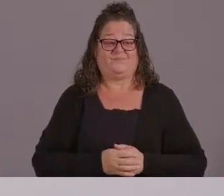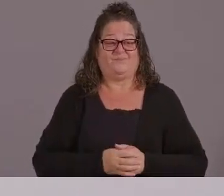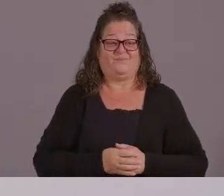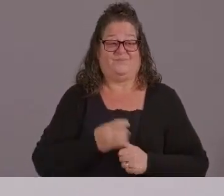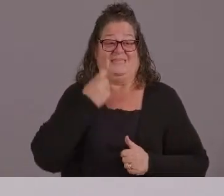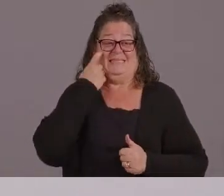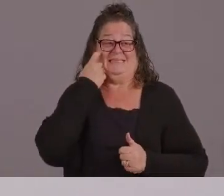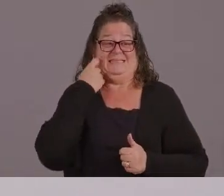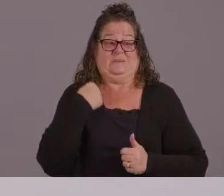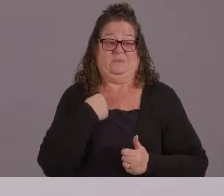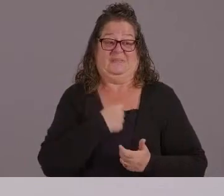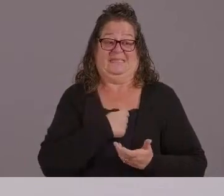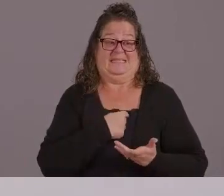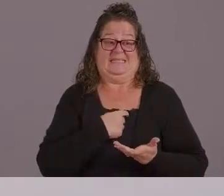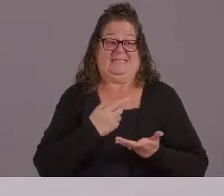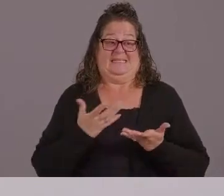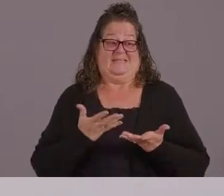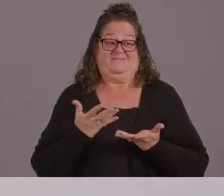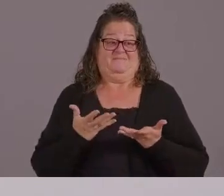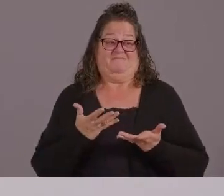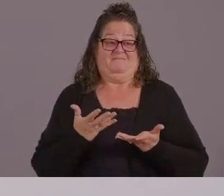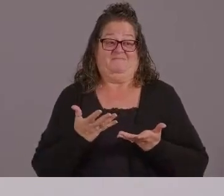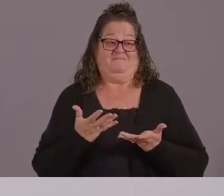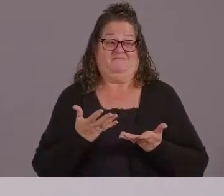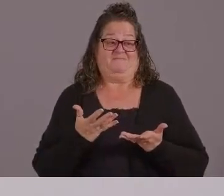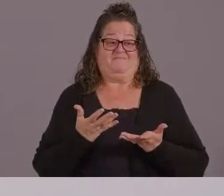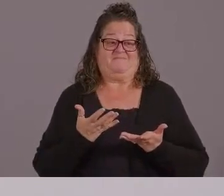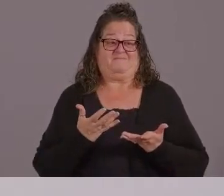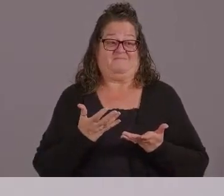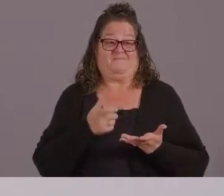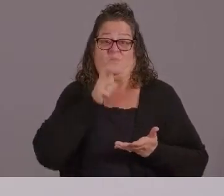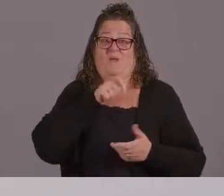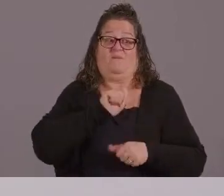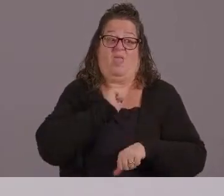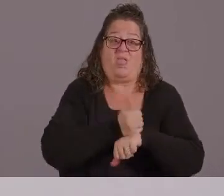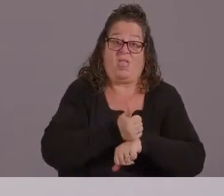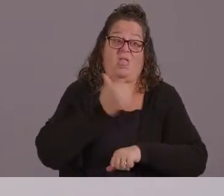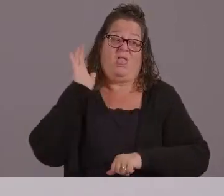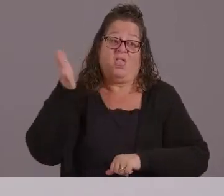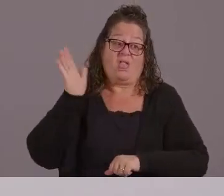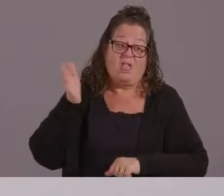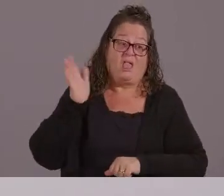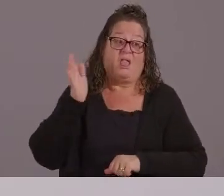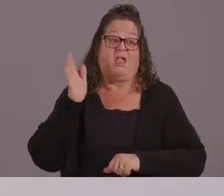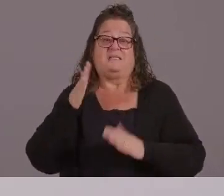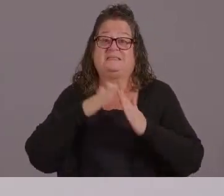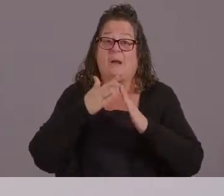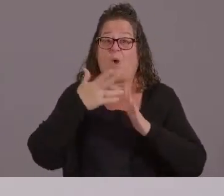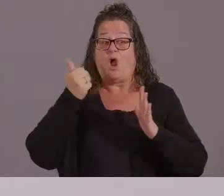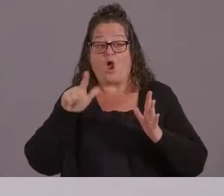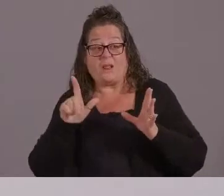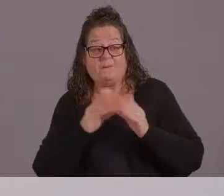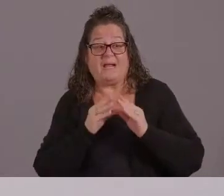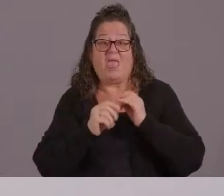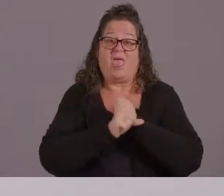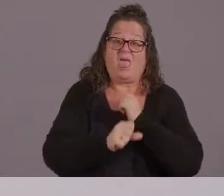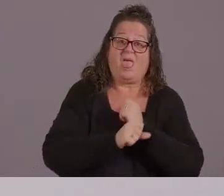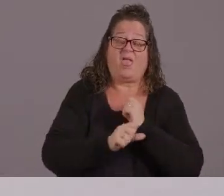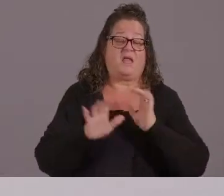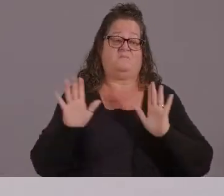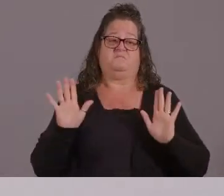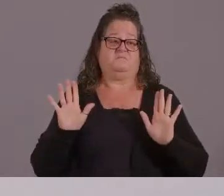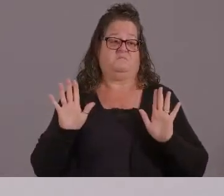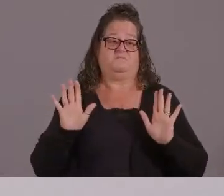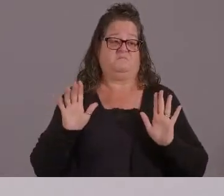next steps and bringing people to an informal settlement conference and those types of things. So to keep the requirements